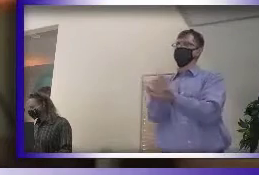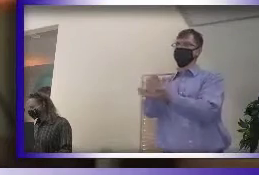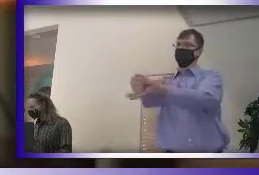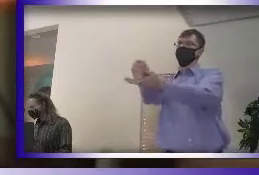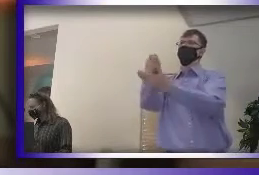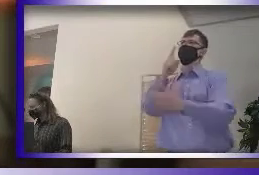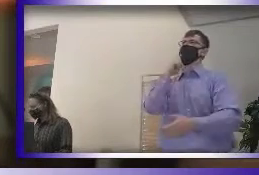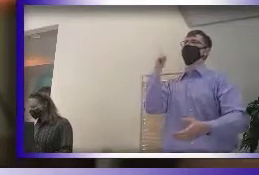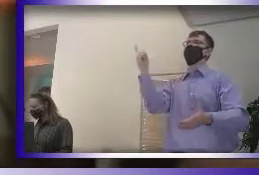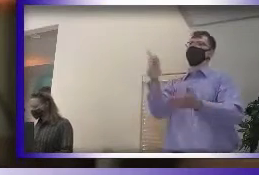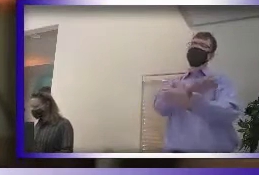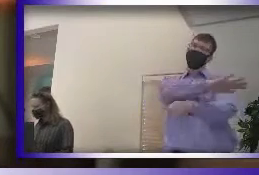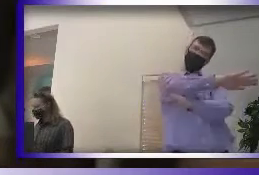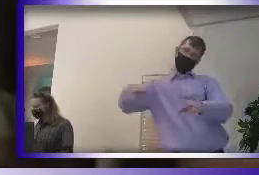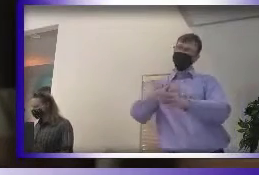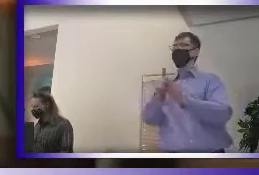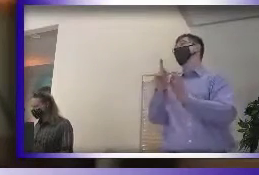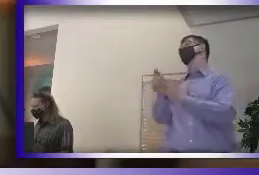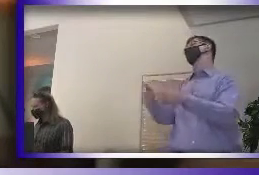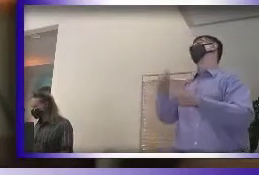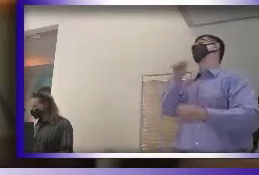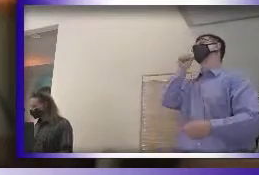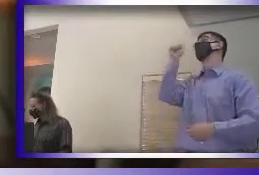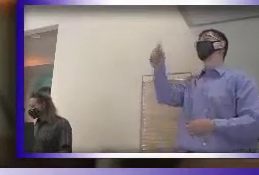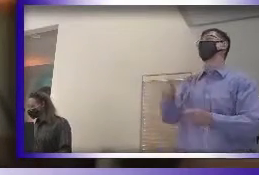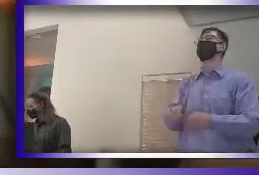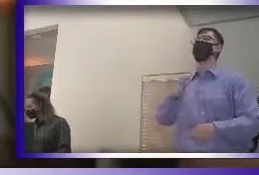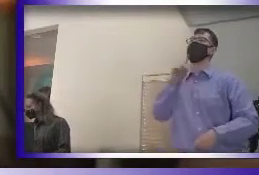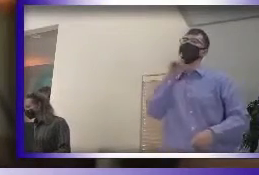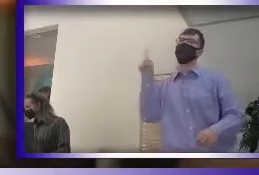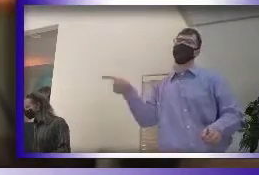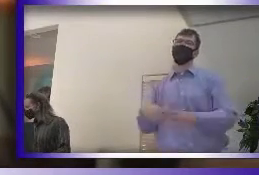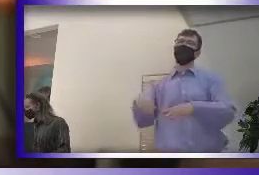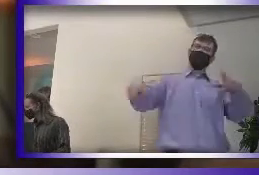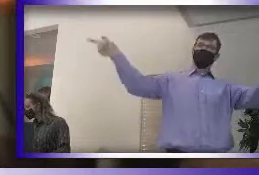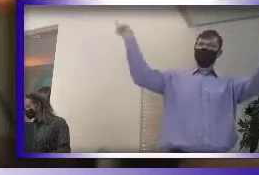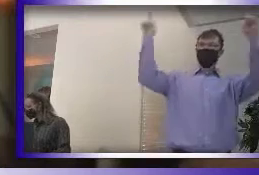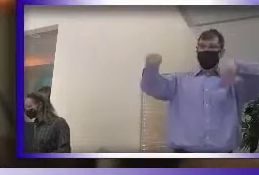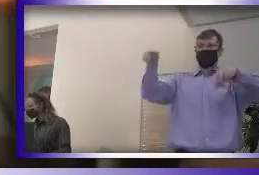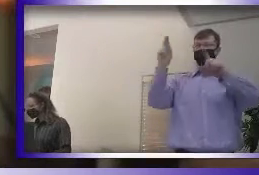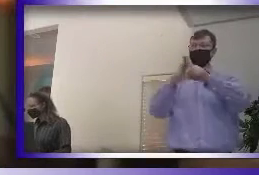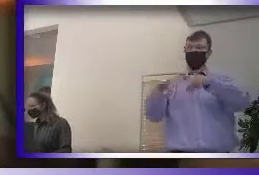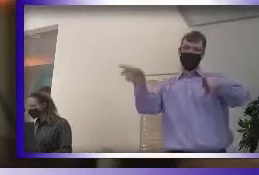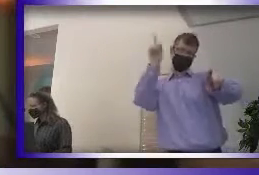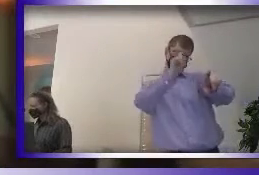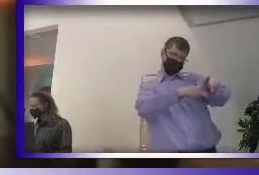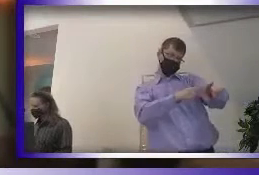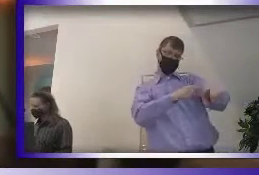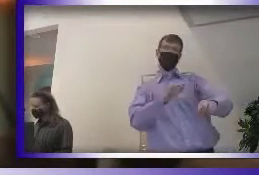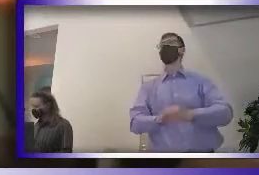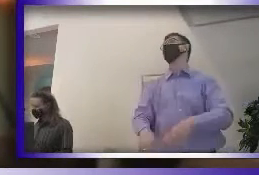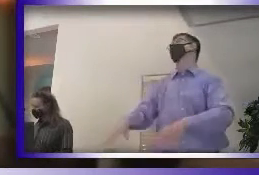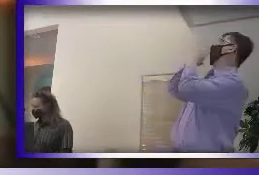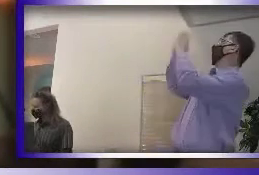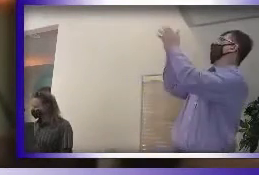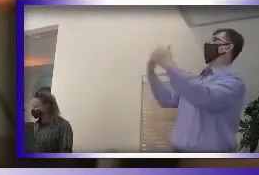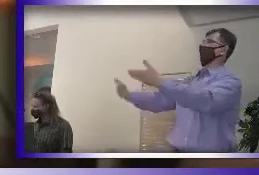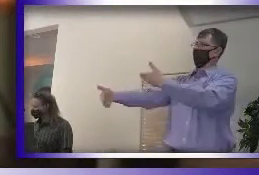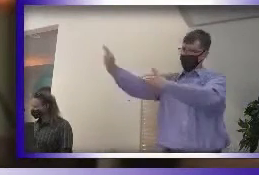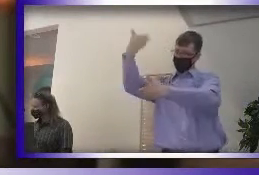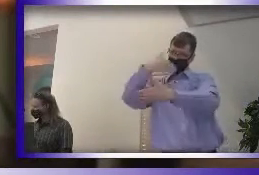And so I call them into our physical experience because they already exist in our spiritual truth.